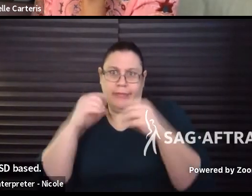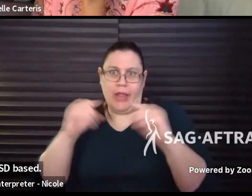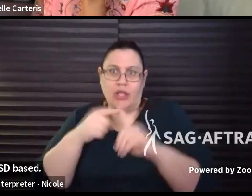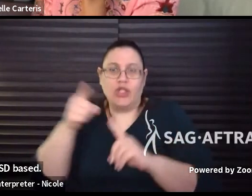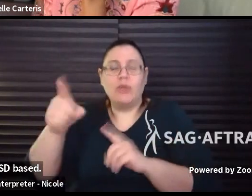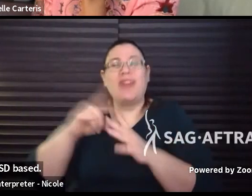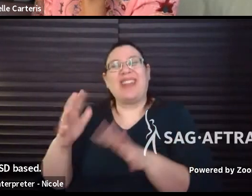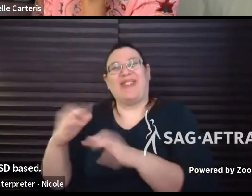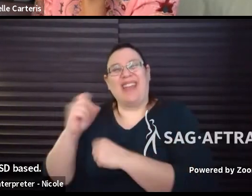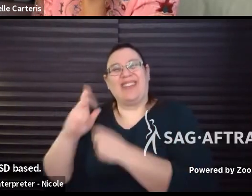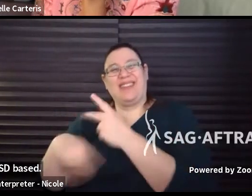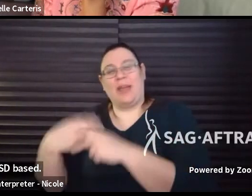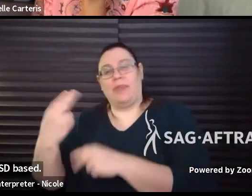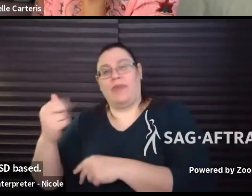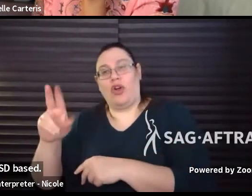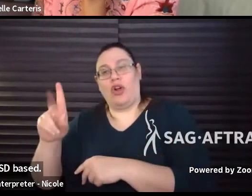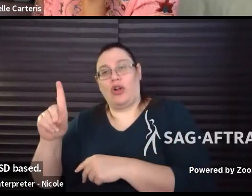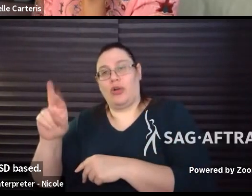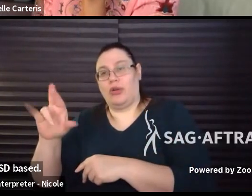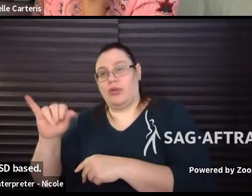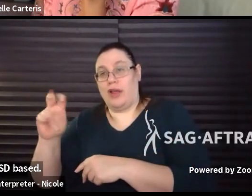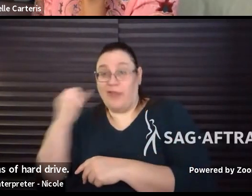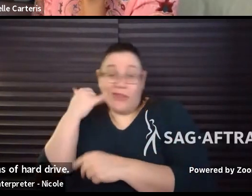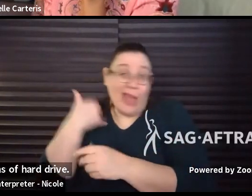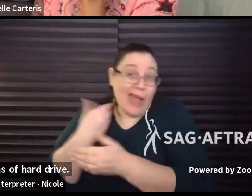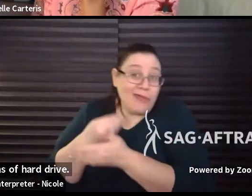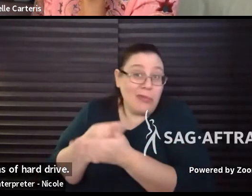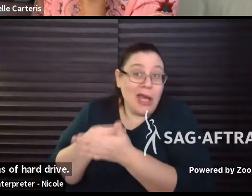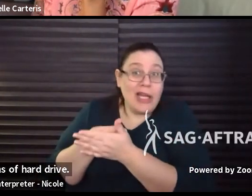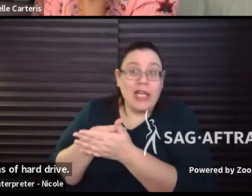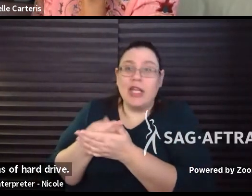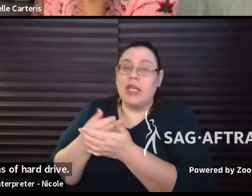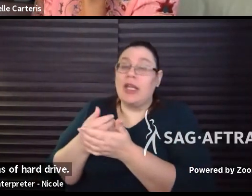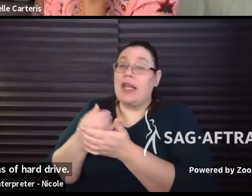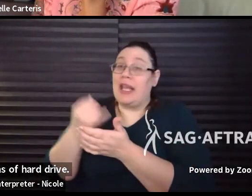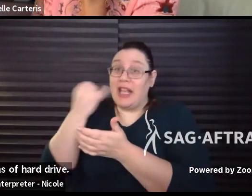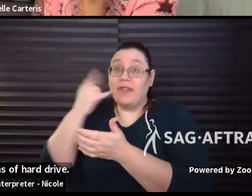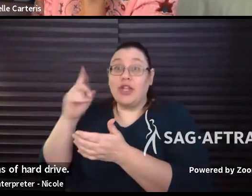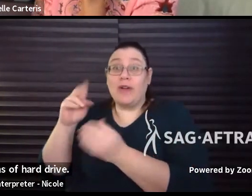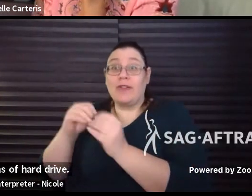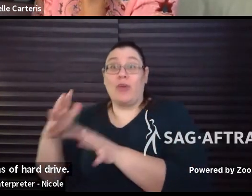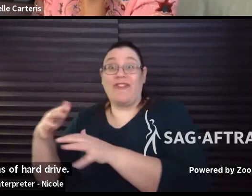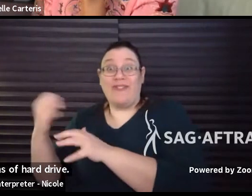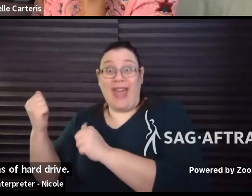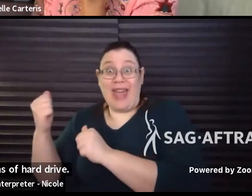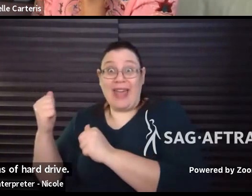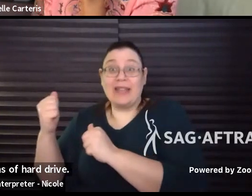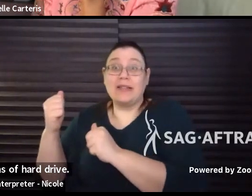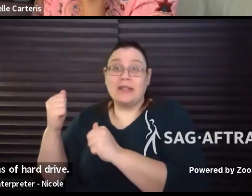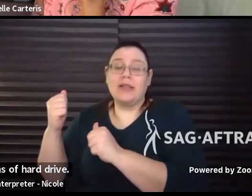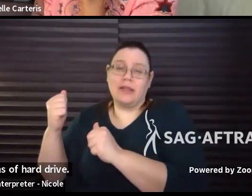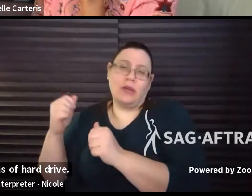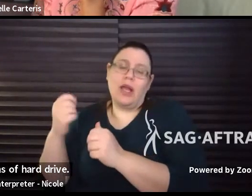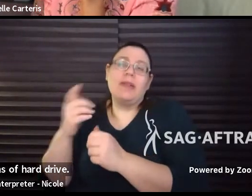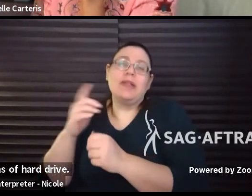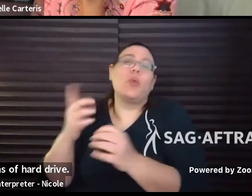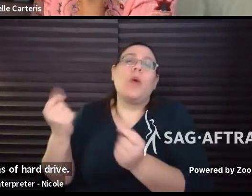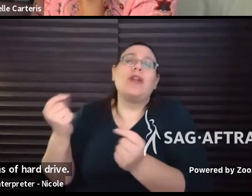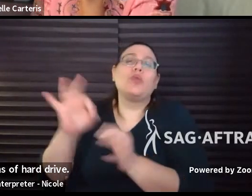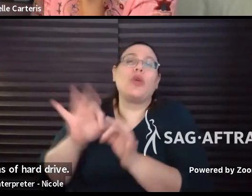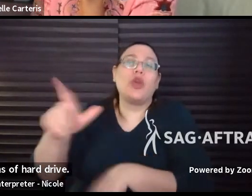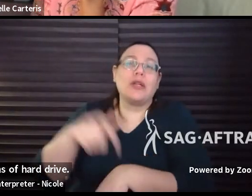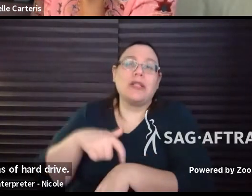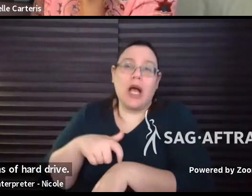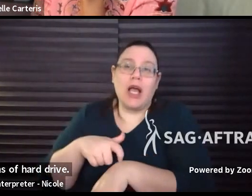If you have a little money to spend, not getting a super slow drive is going to be what's your time worth, right? So if you have something that's